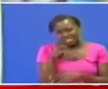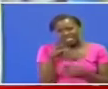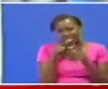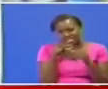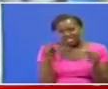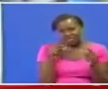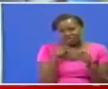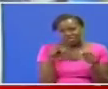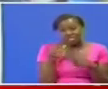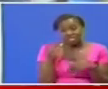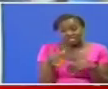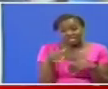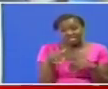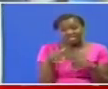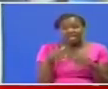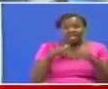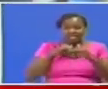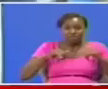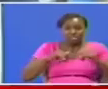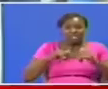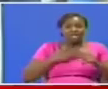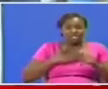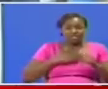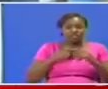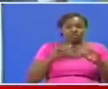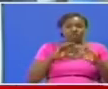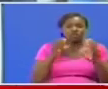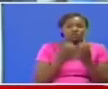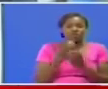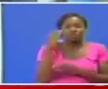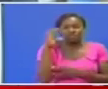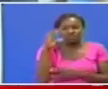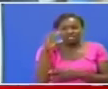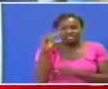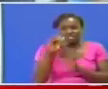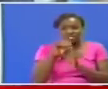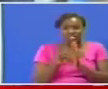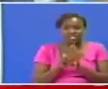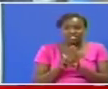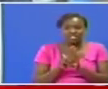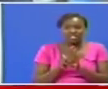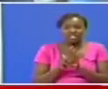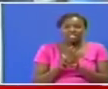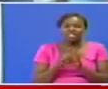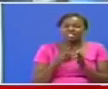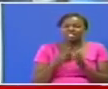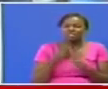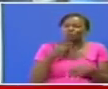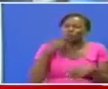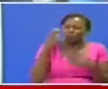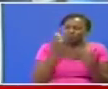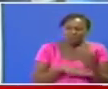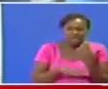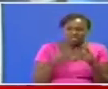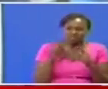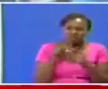that alienate us from the community of civilized states. It is a retrogressive move.